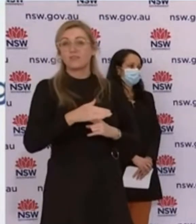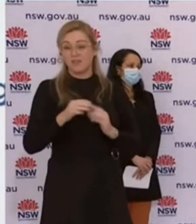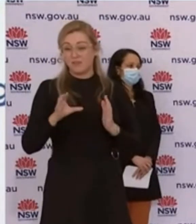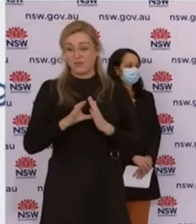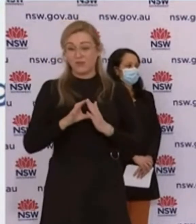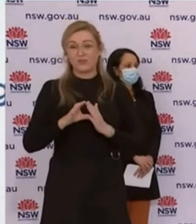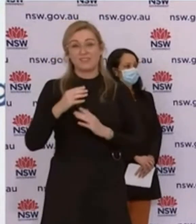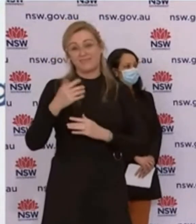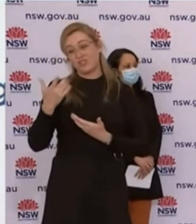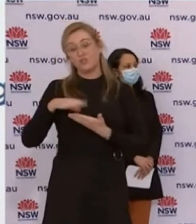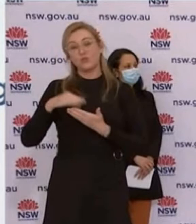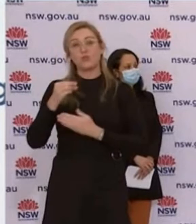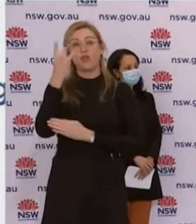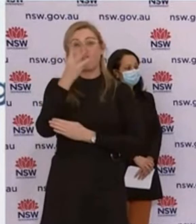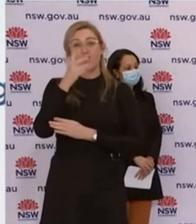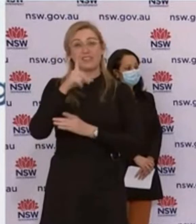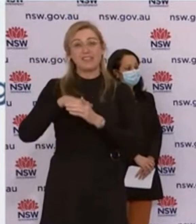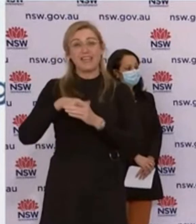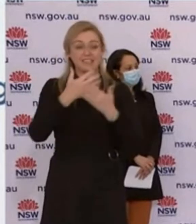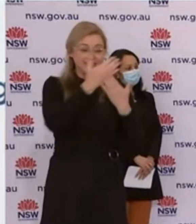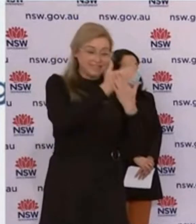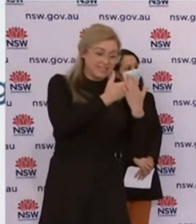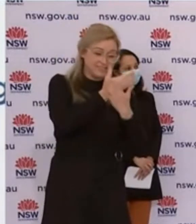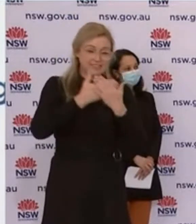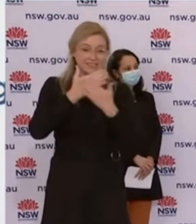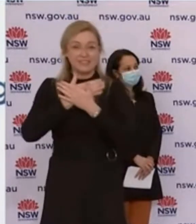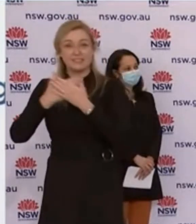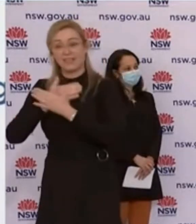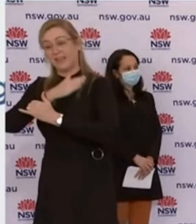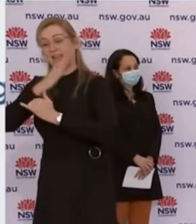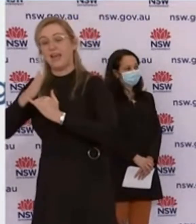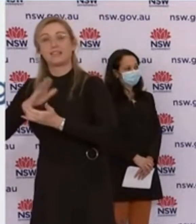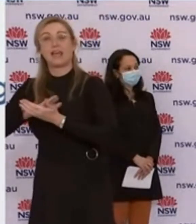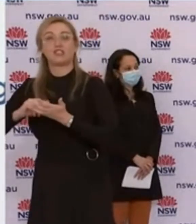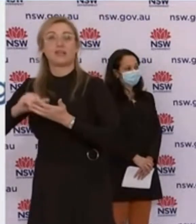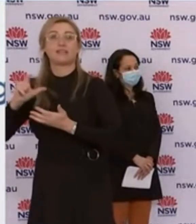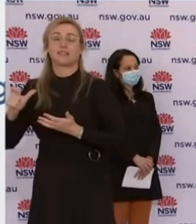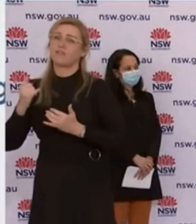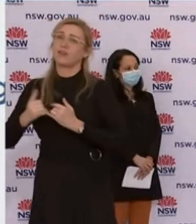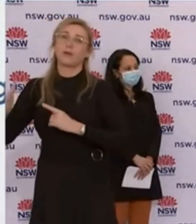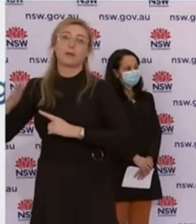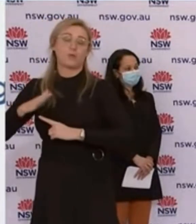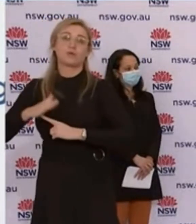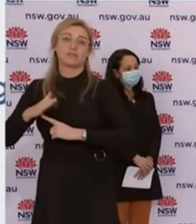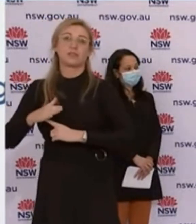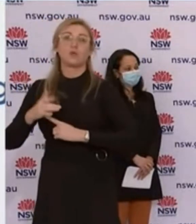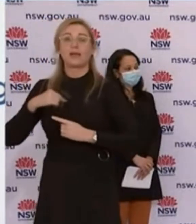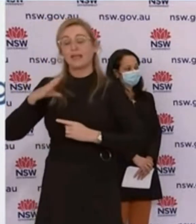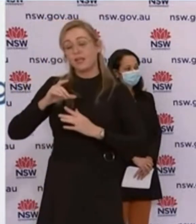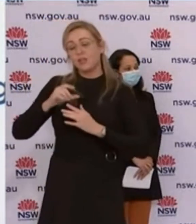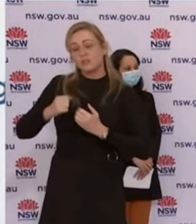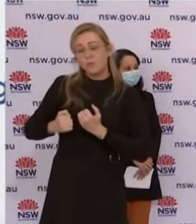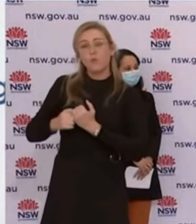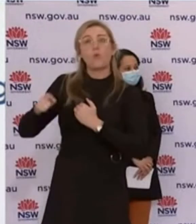of schooling, and I think everybody shares the view that we have to do what we can to support our students so that they can do their written exams, so that they can be